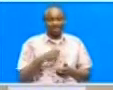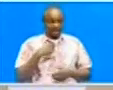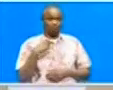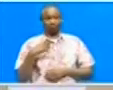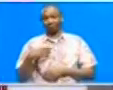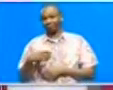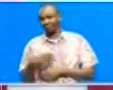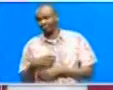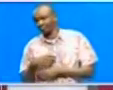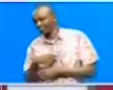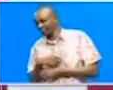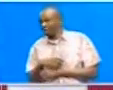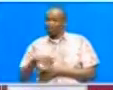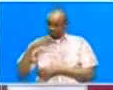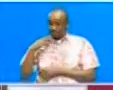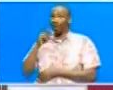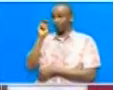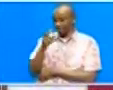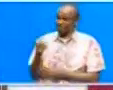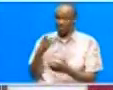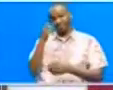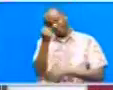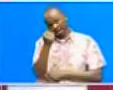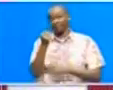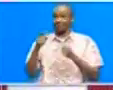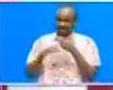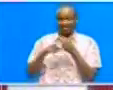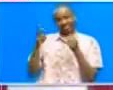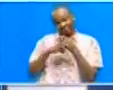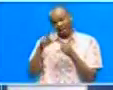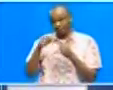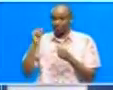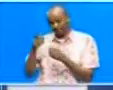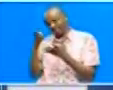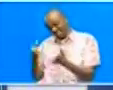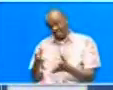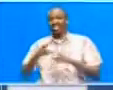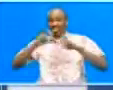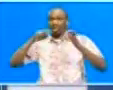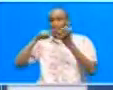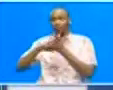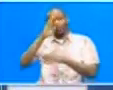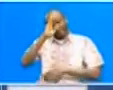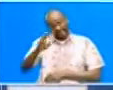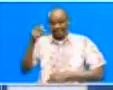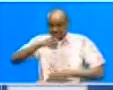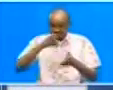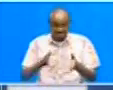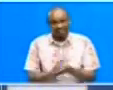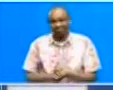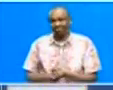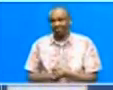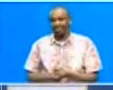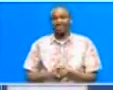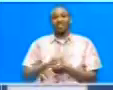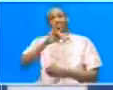you, and you should be here. Absolutely. And hopefully 5, 6, 7, however long it takes, you should be here doing checkpoints on Sunday instead well, of me you. At some point.